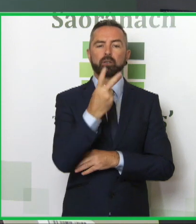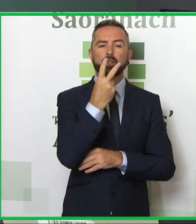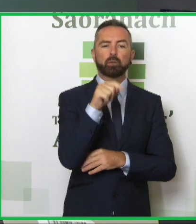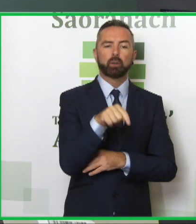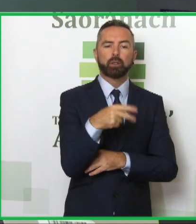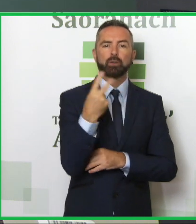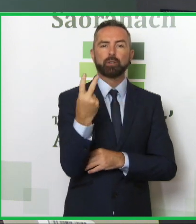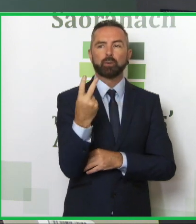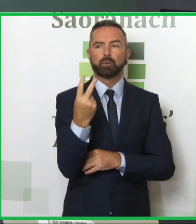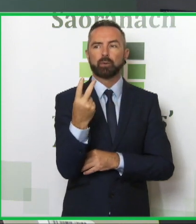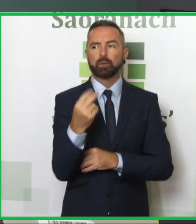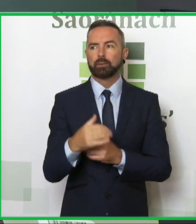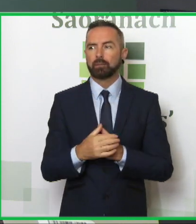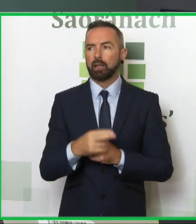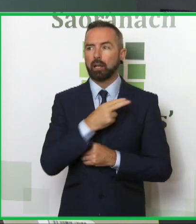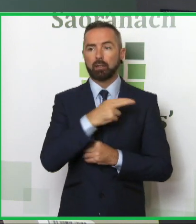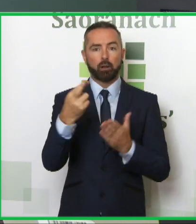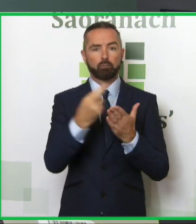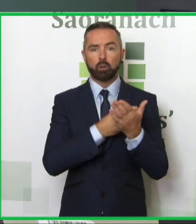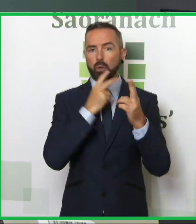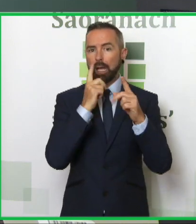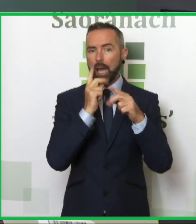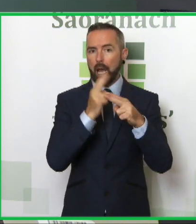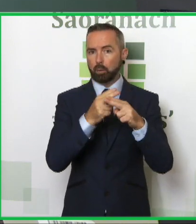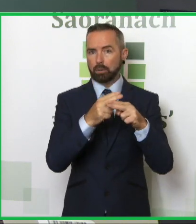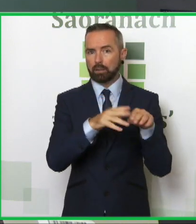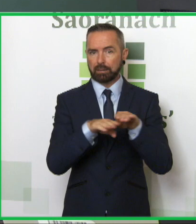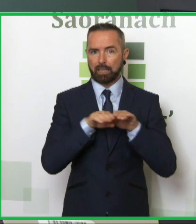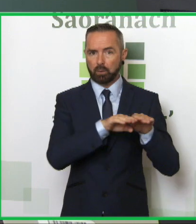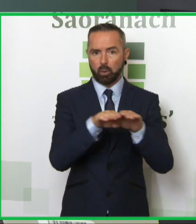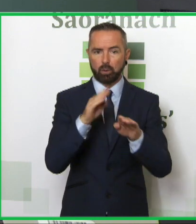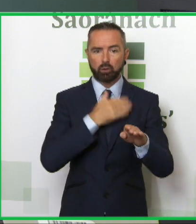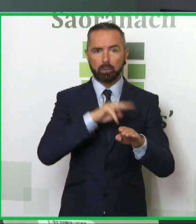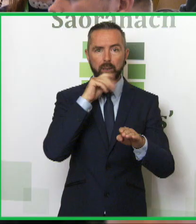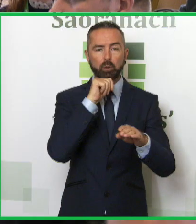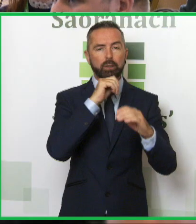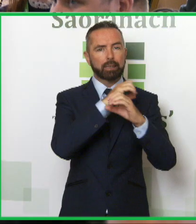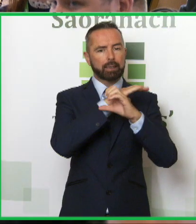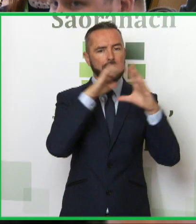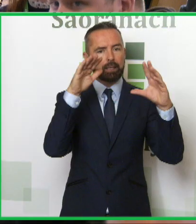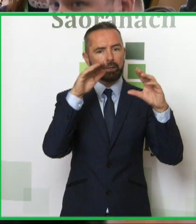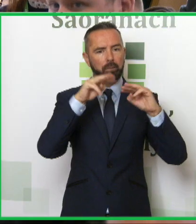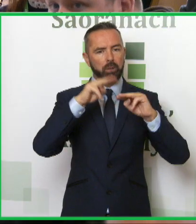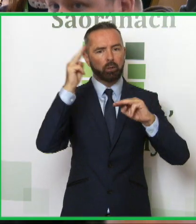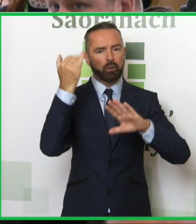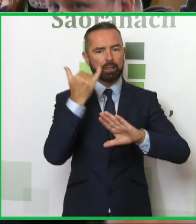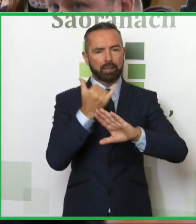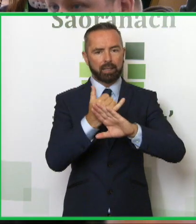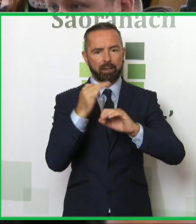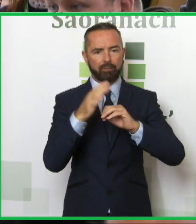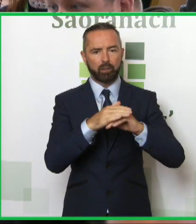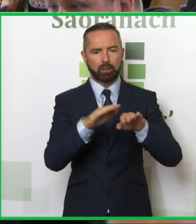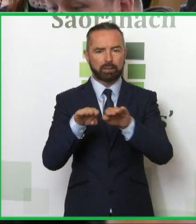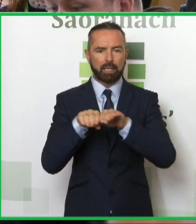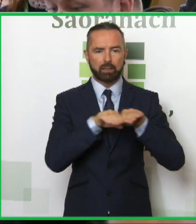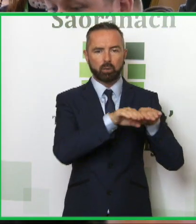2.2, which doesn't rule out the status quo. It just means we haven't got a clear overall majority for the status quo.